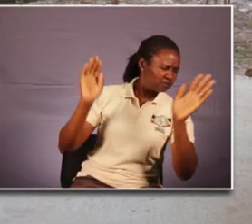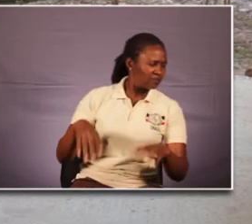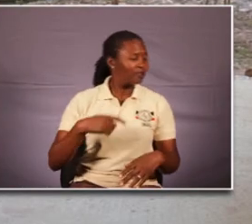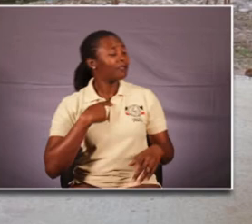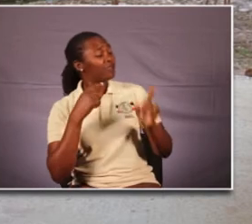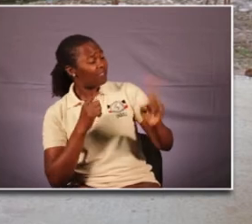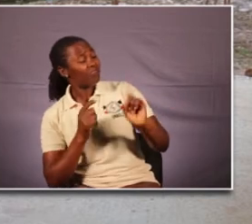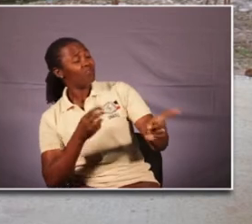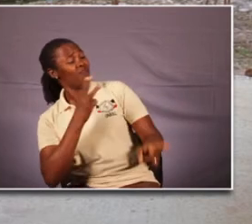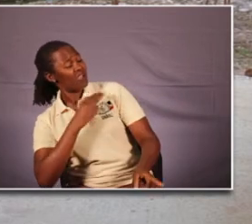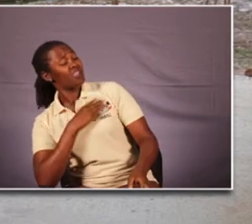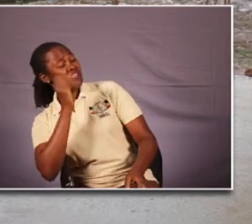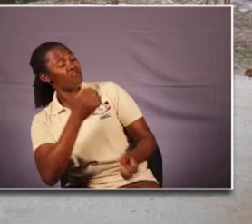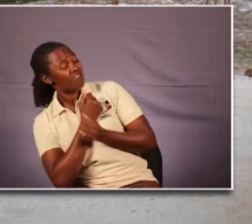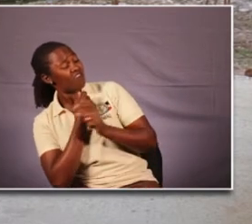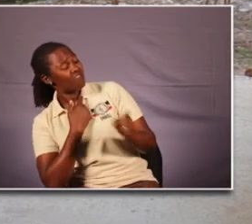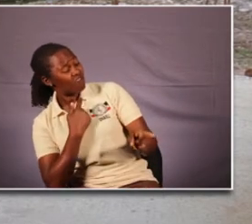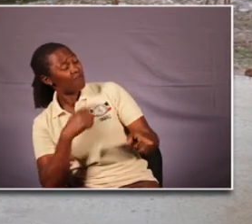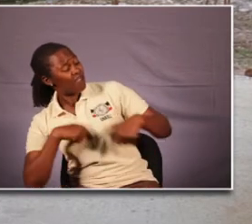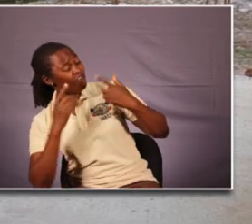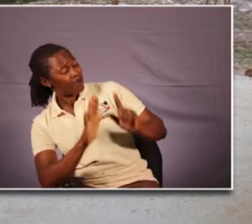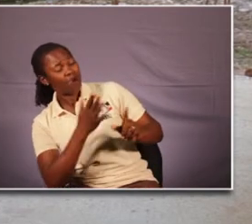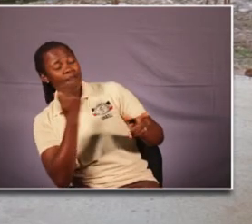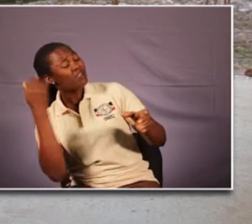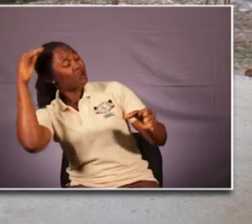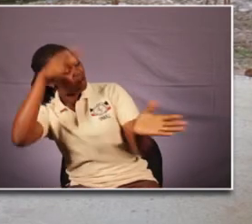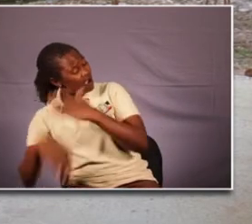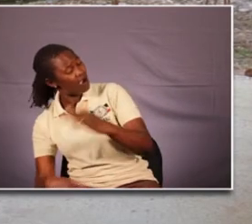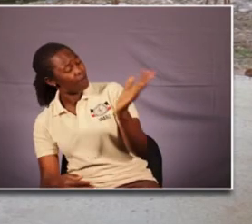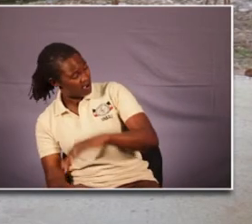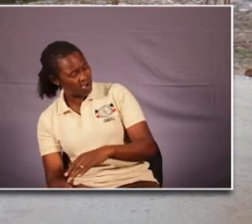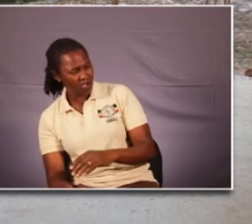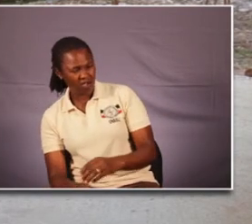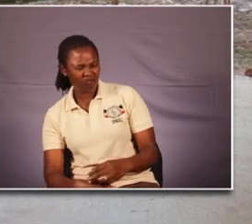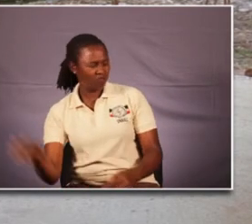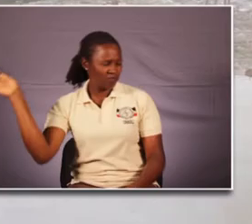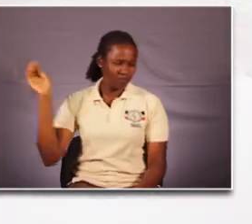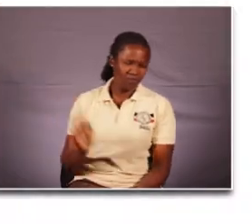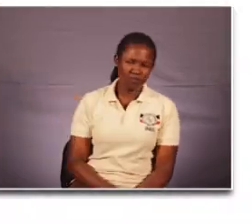Mike, I'm warning you. Don't do that if you love your life. You know you just can't leave.